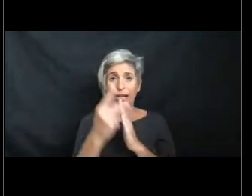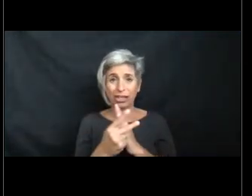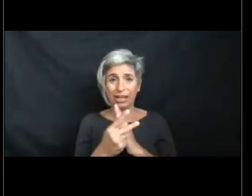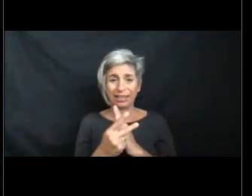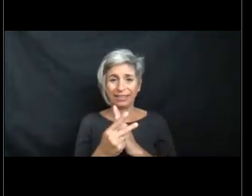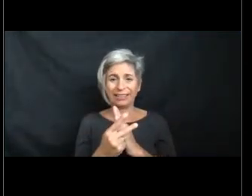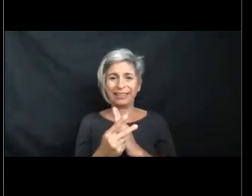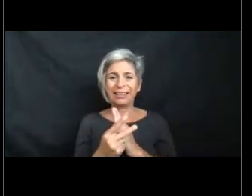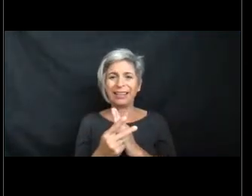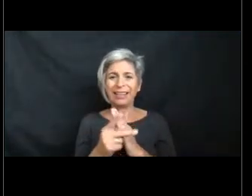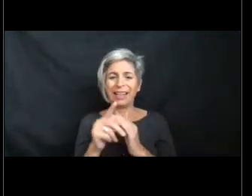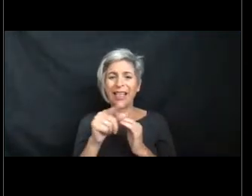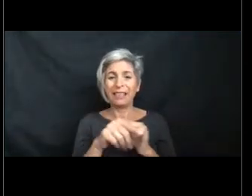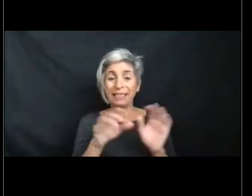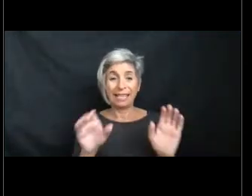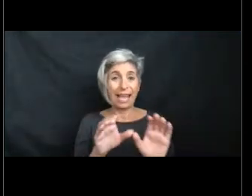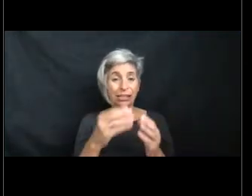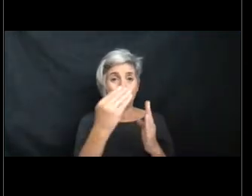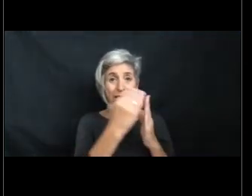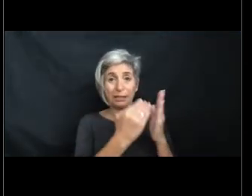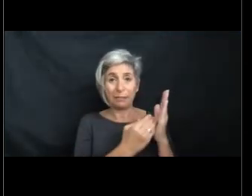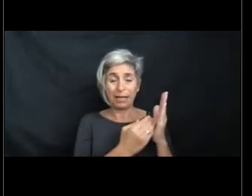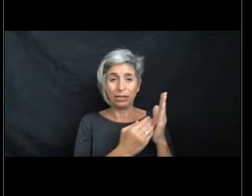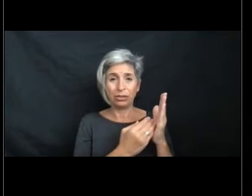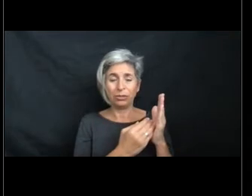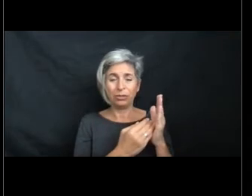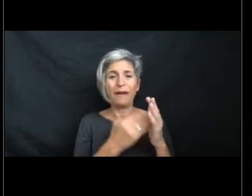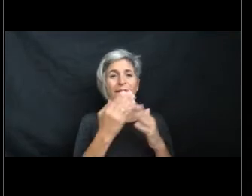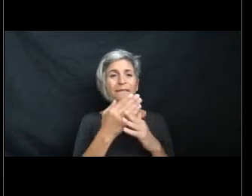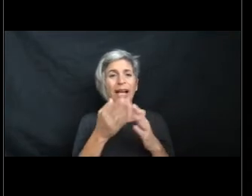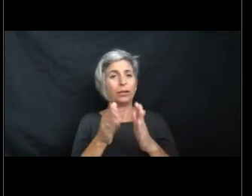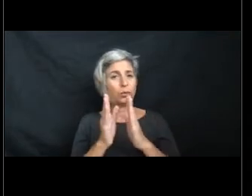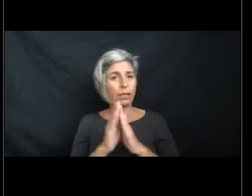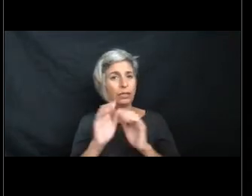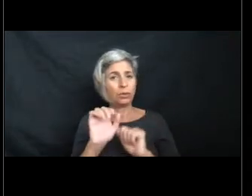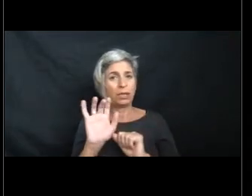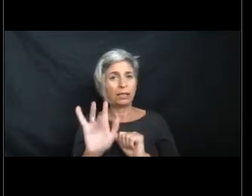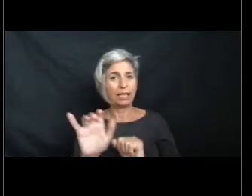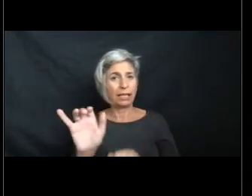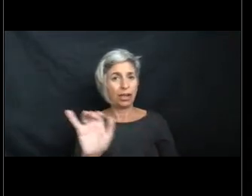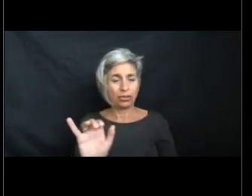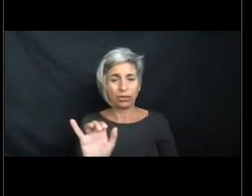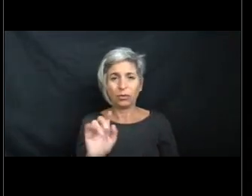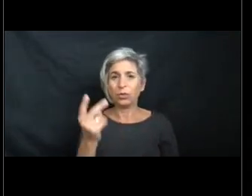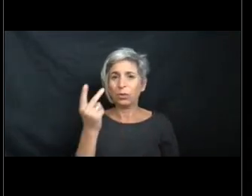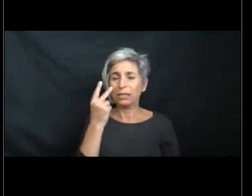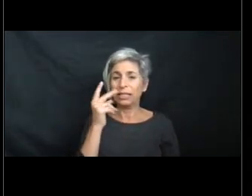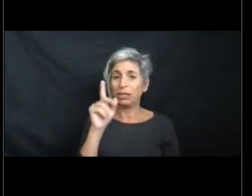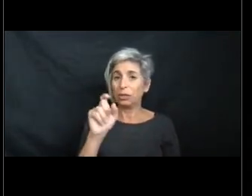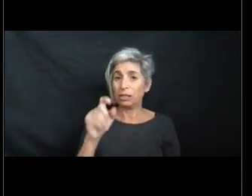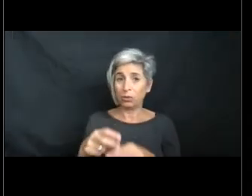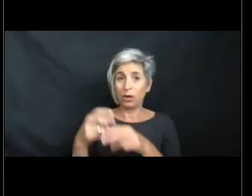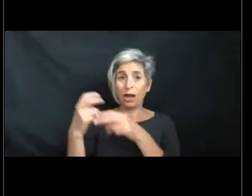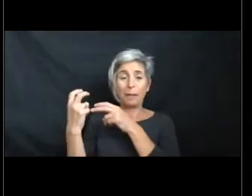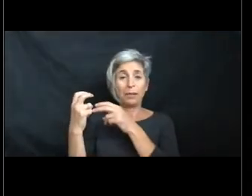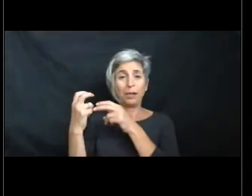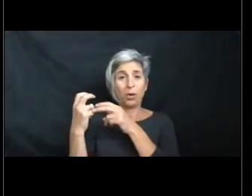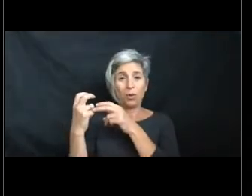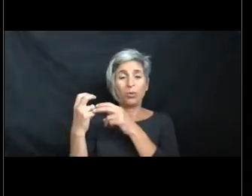this actions menu bar, you see files request. You can click there as well. You'll see that you need to upload requested